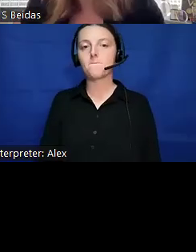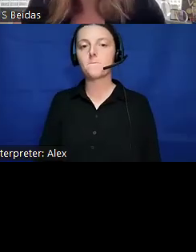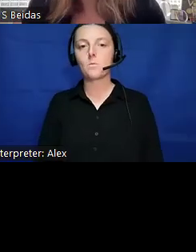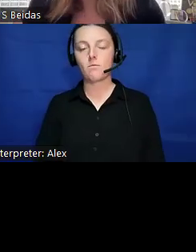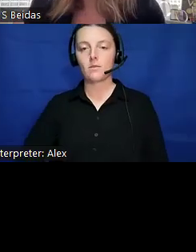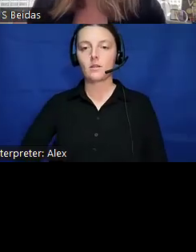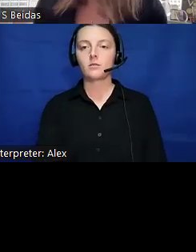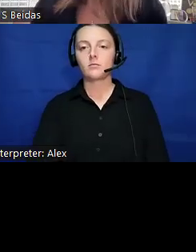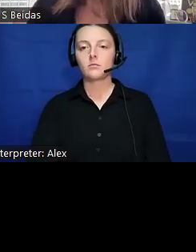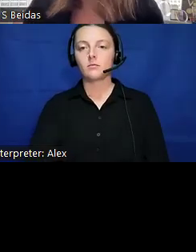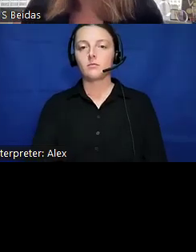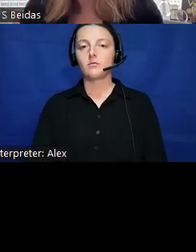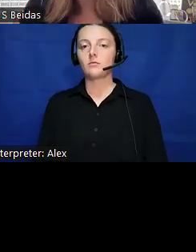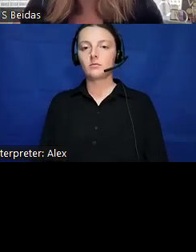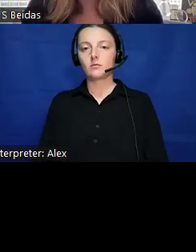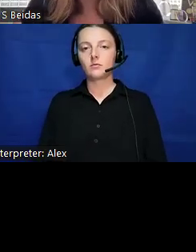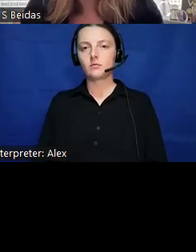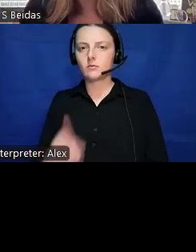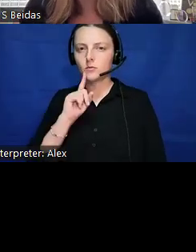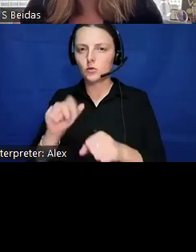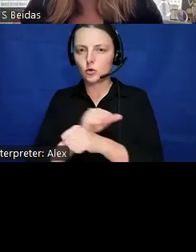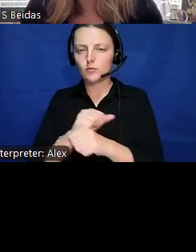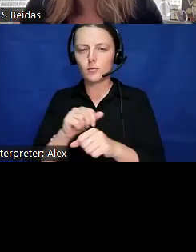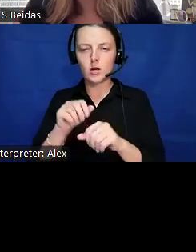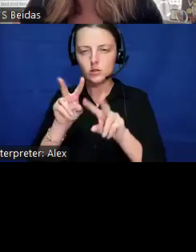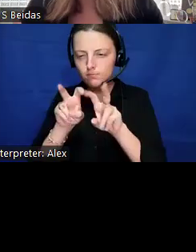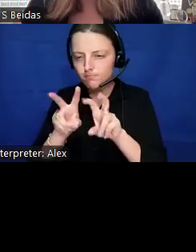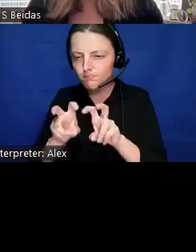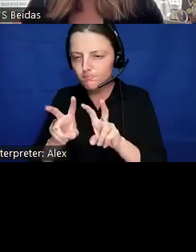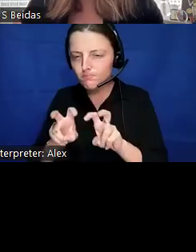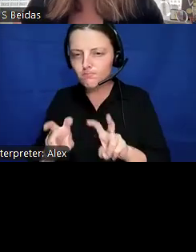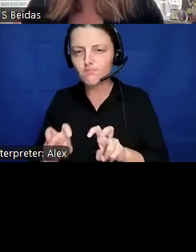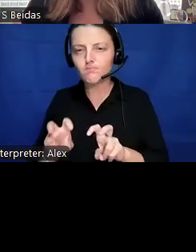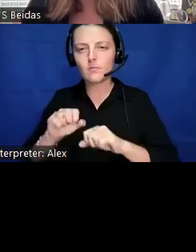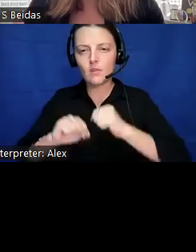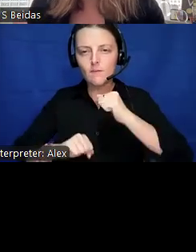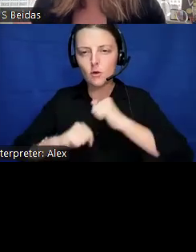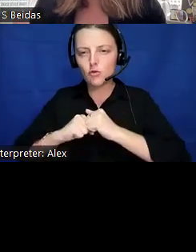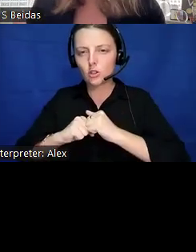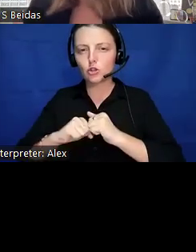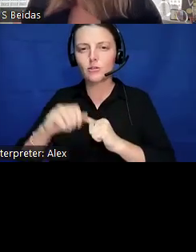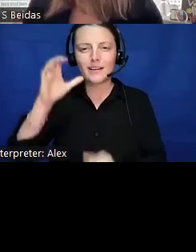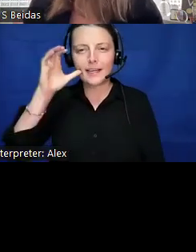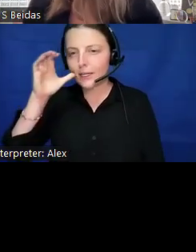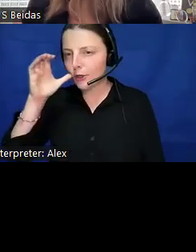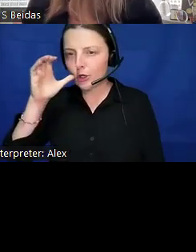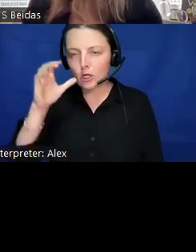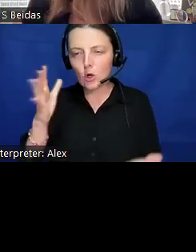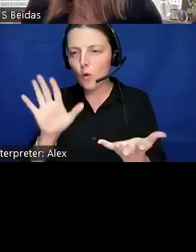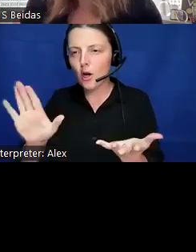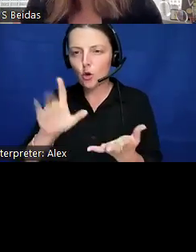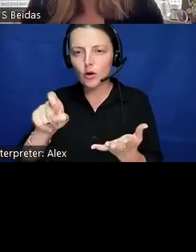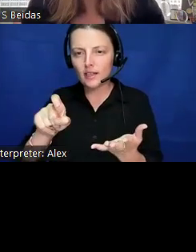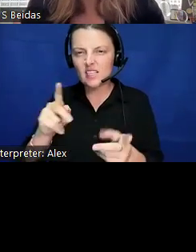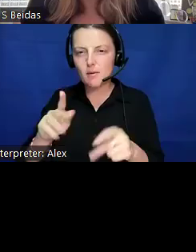to the infrastructure and hear from constituents on the ground what their needs were and what they were